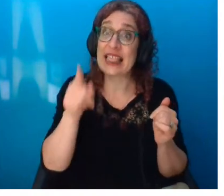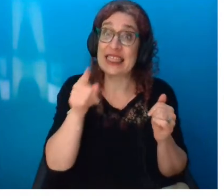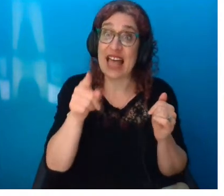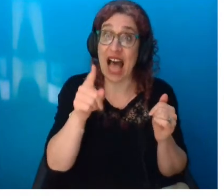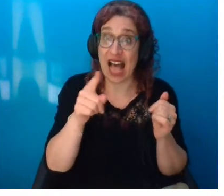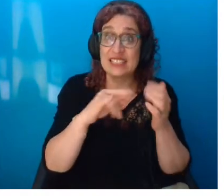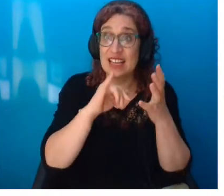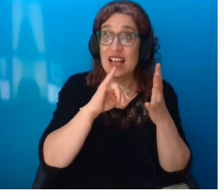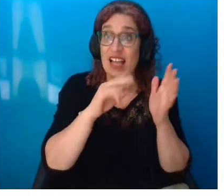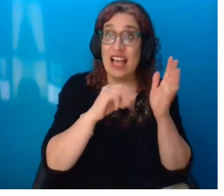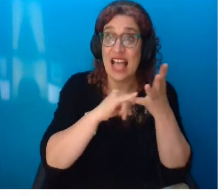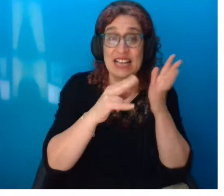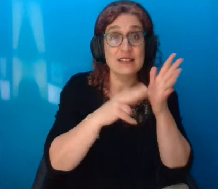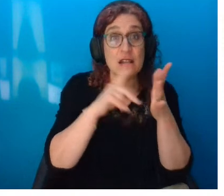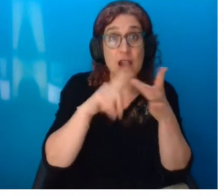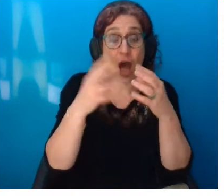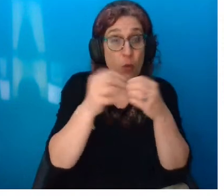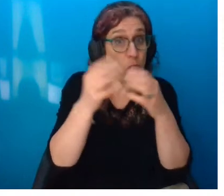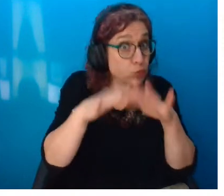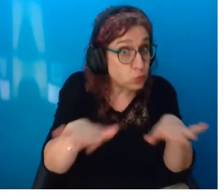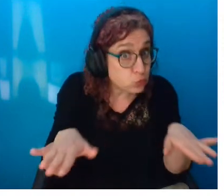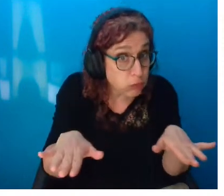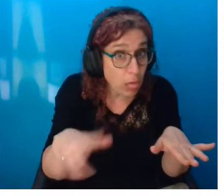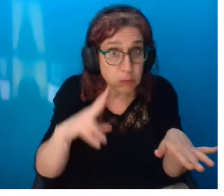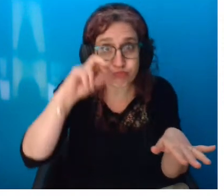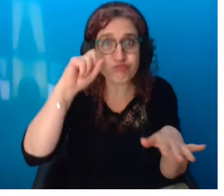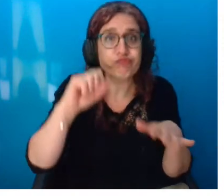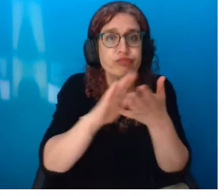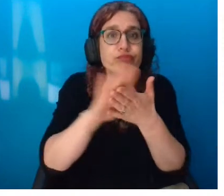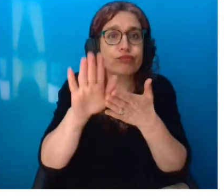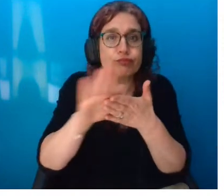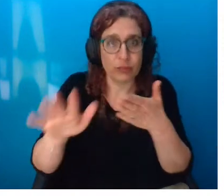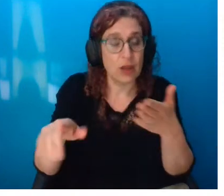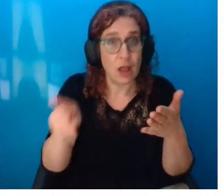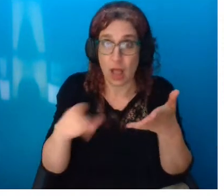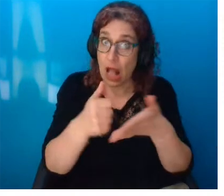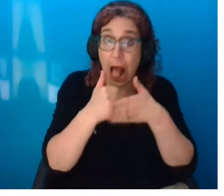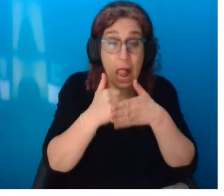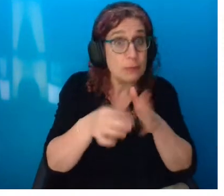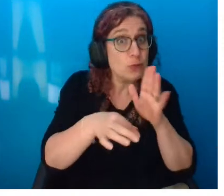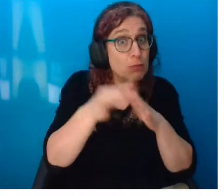in children with allergic rhinitis also helps to improve asthma control.